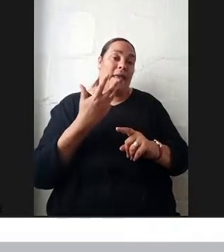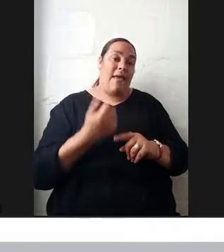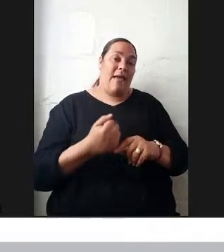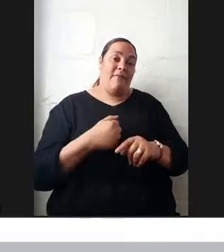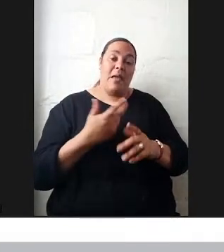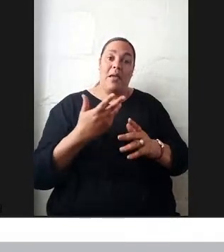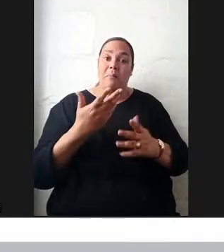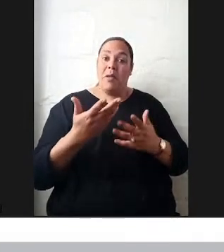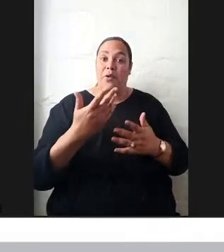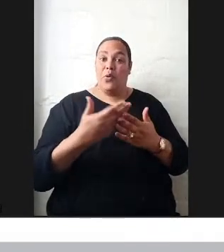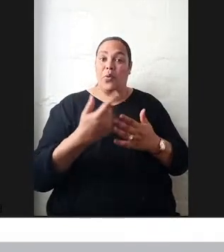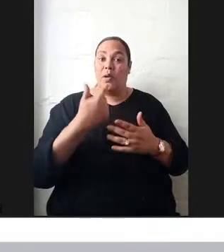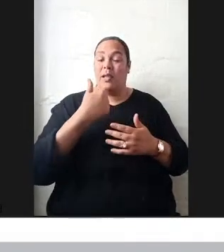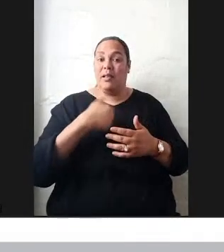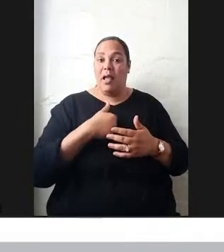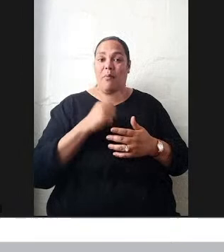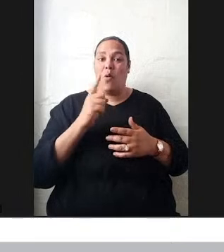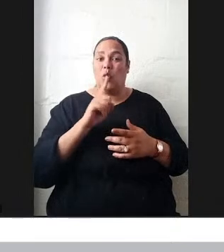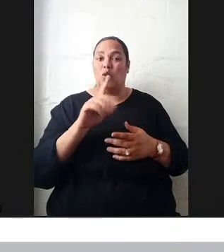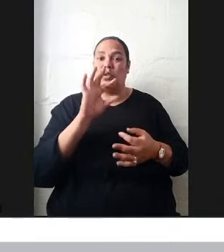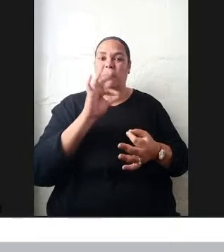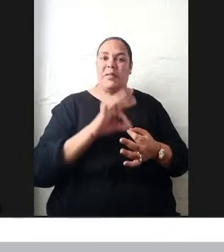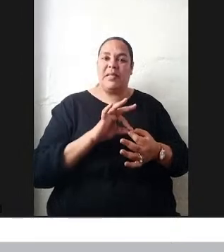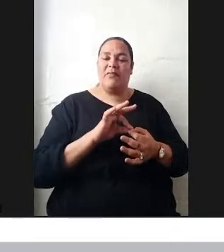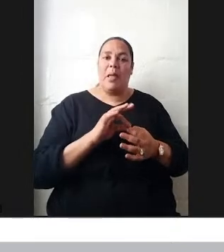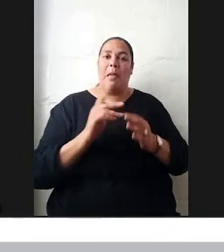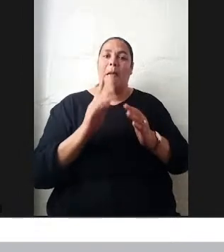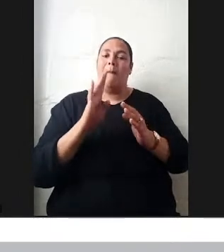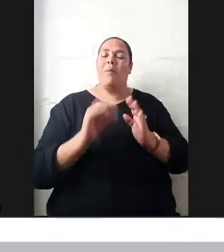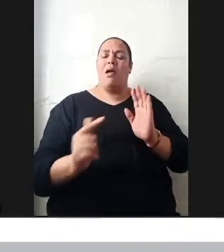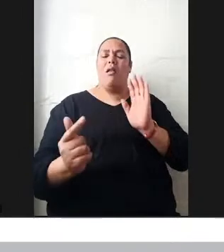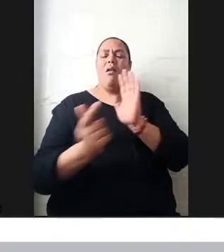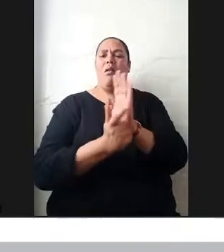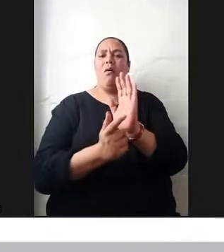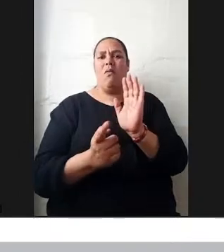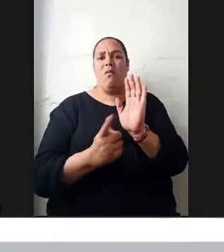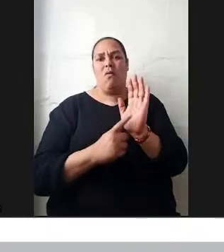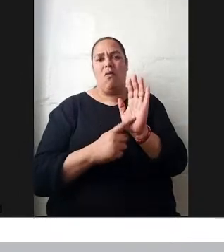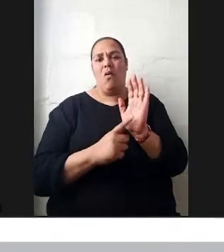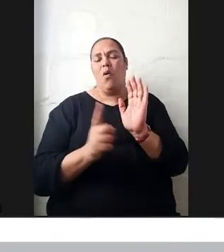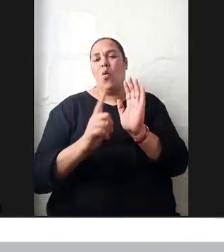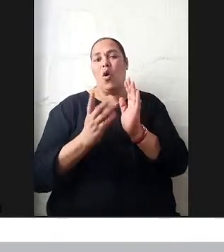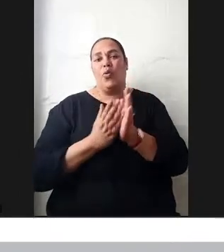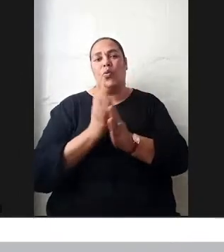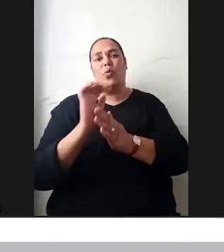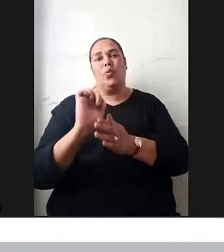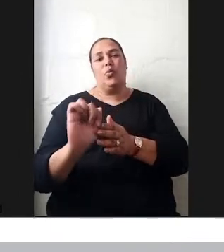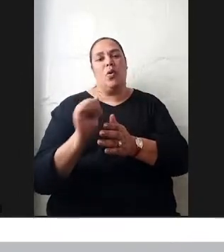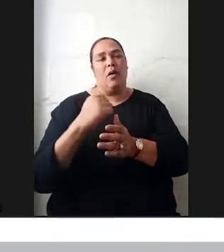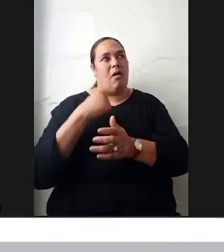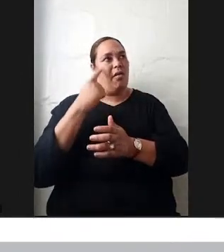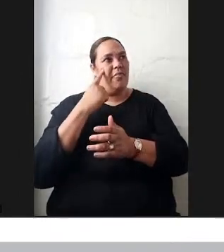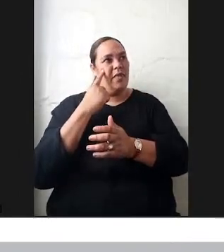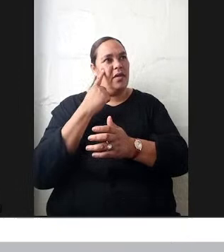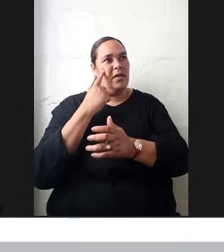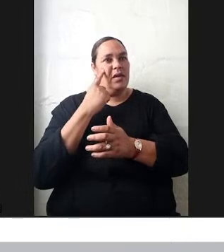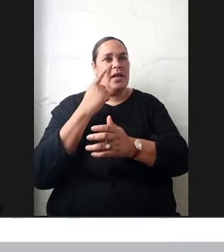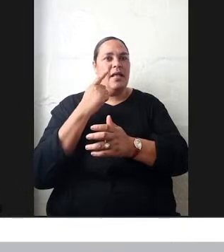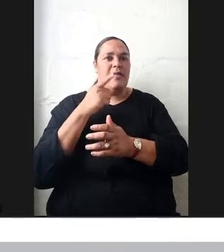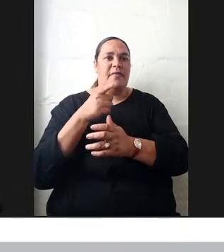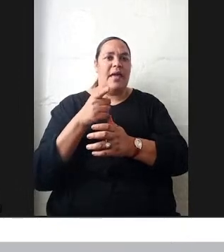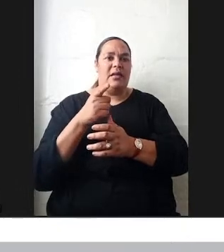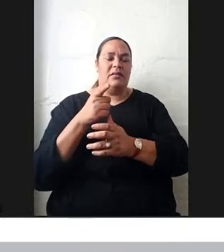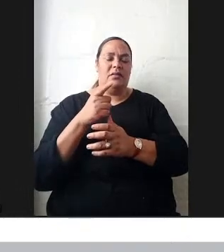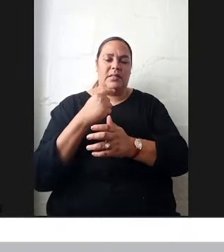what are these specific bylaws that through the, I think it's light 10, it says